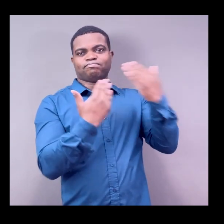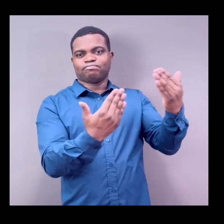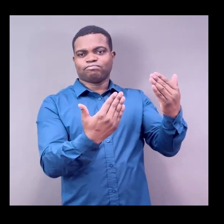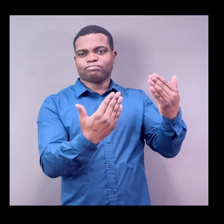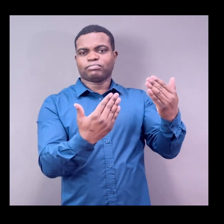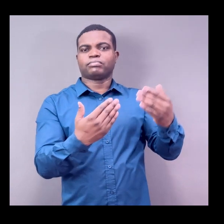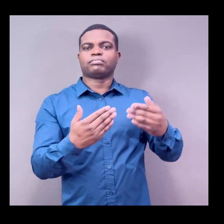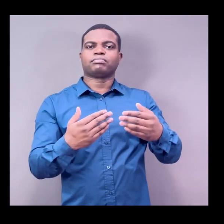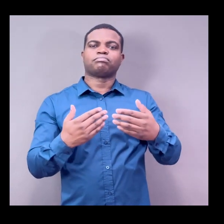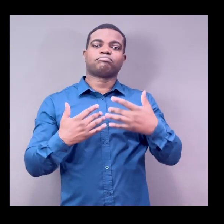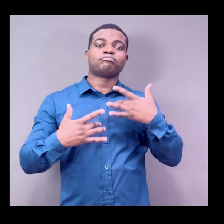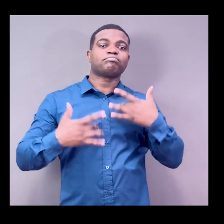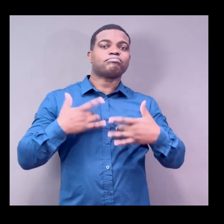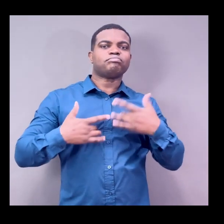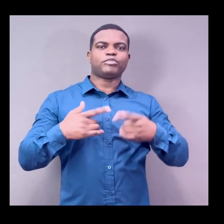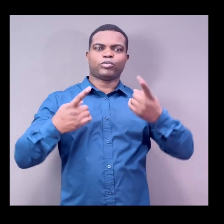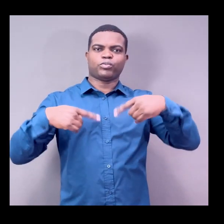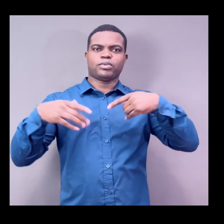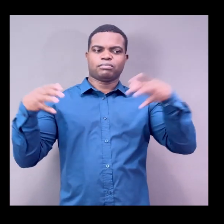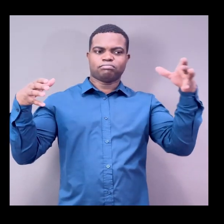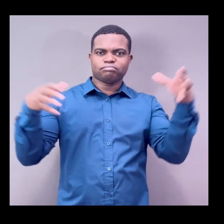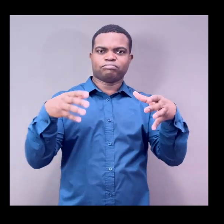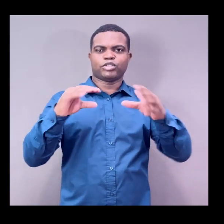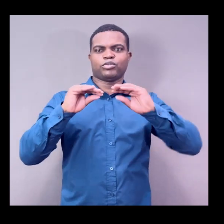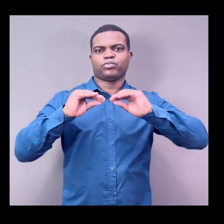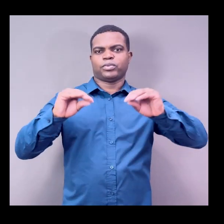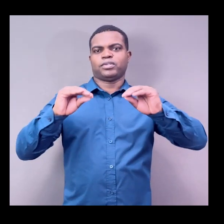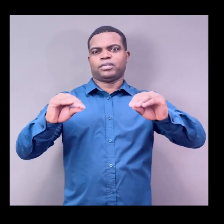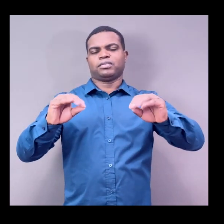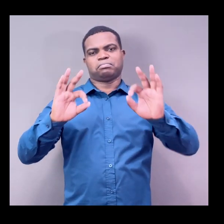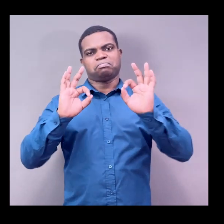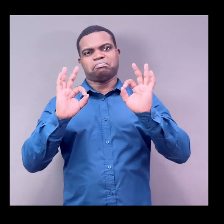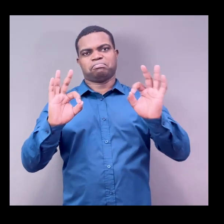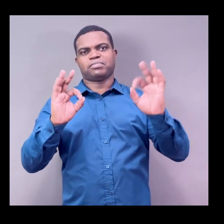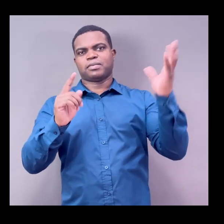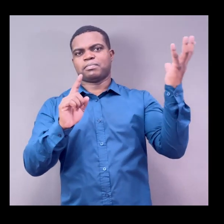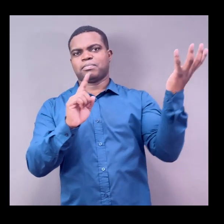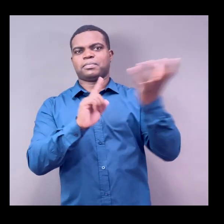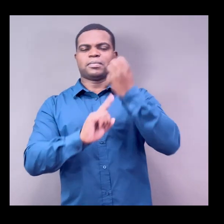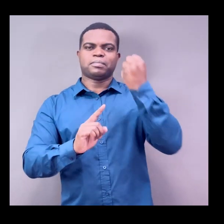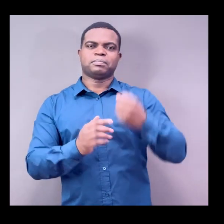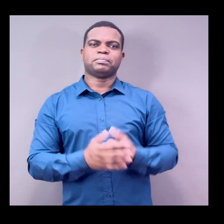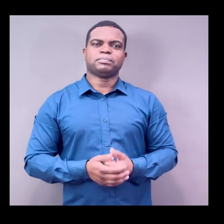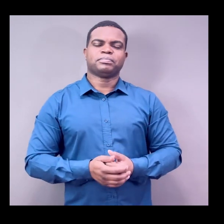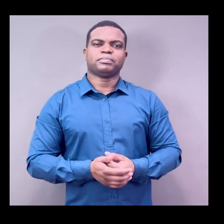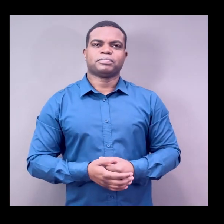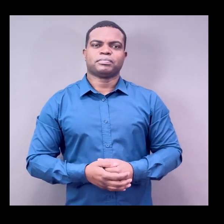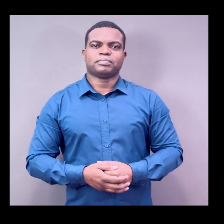funders who supported us to make this possible.